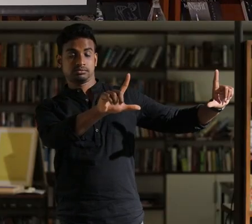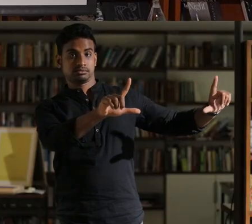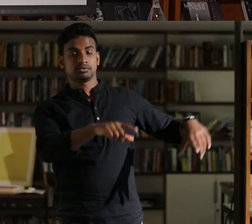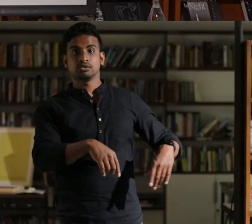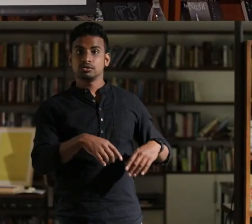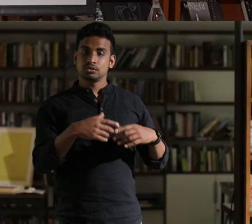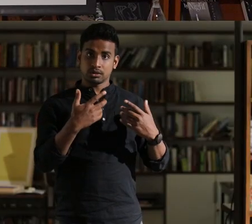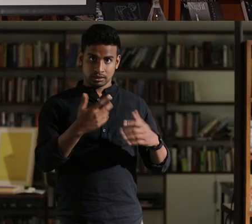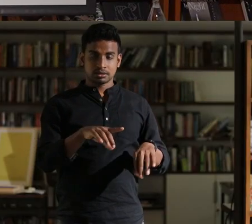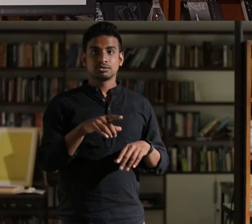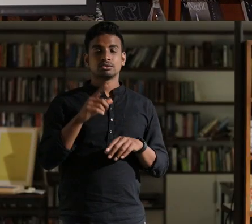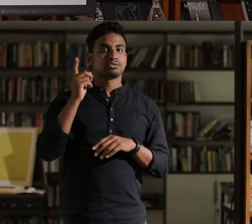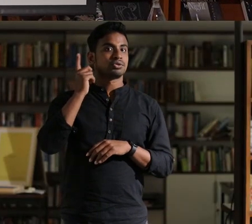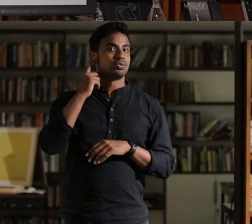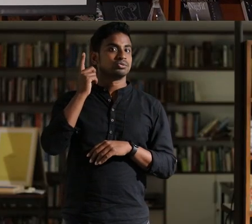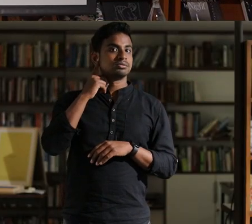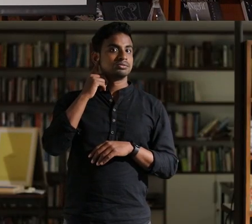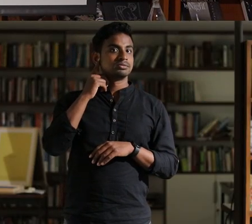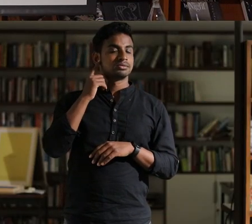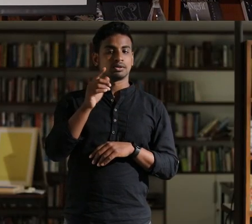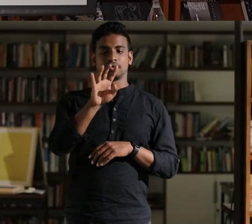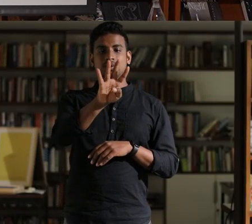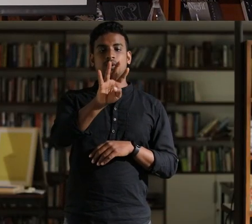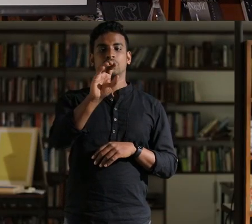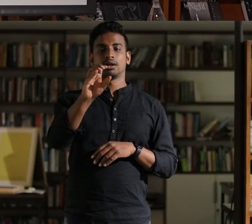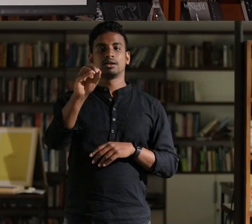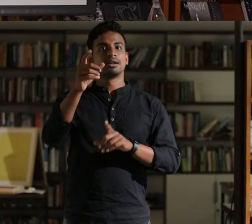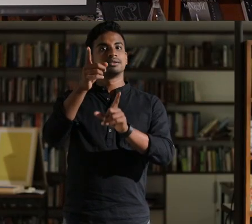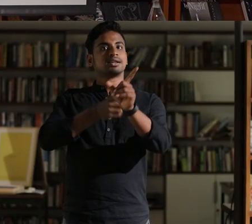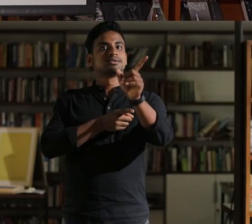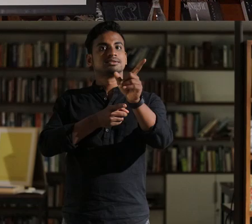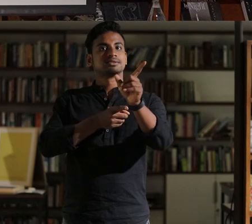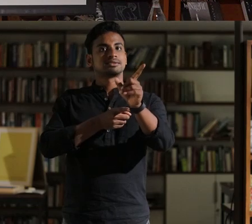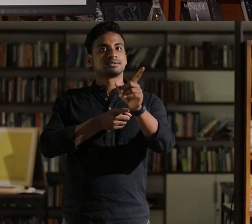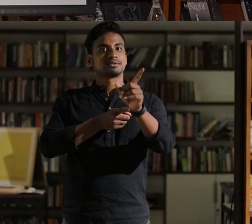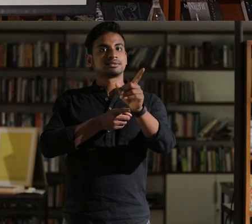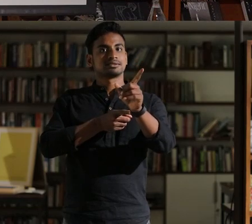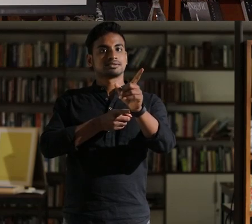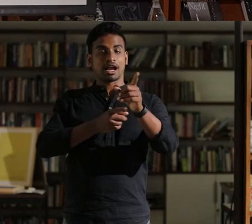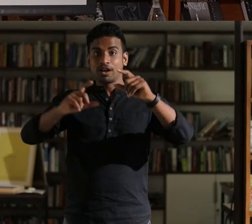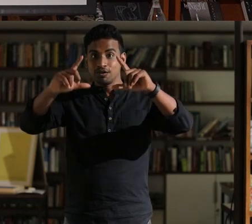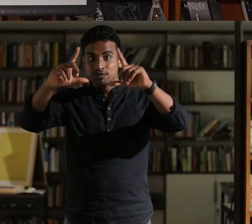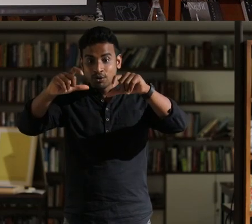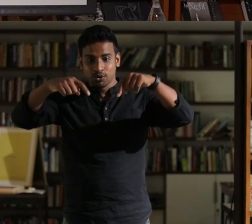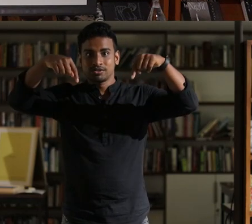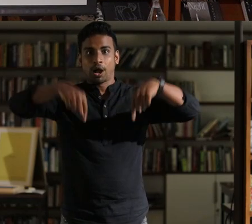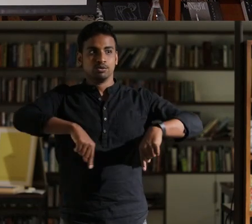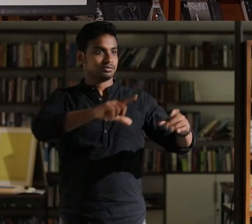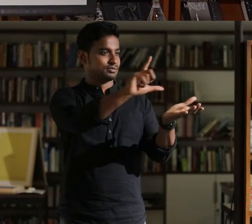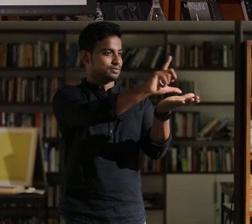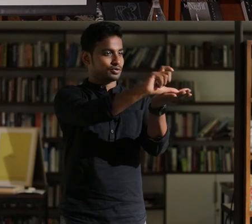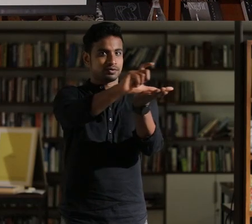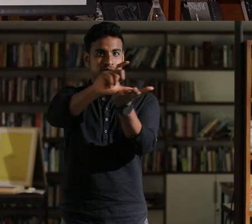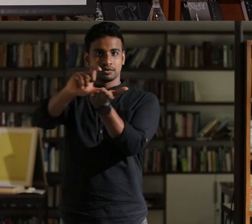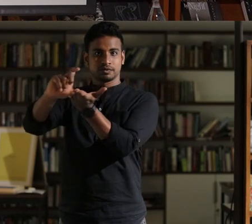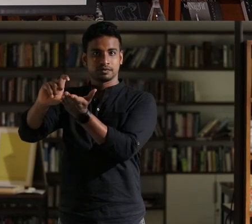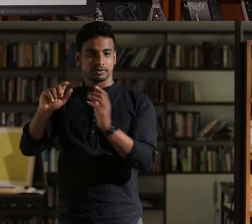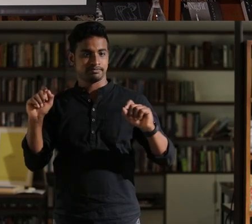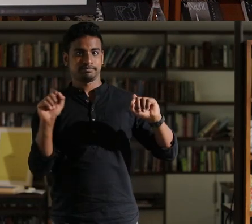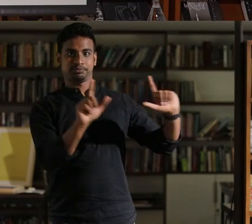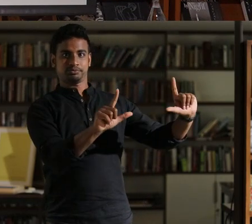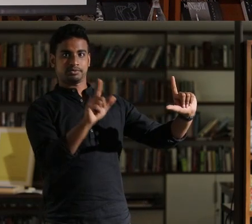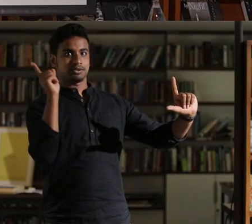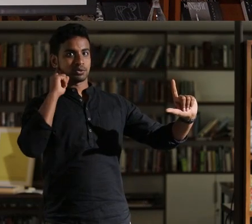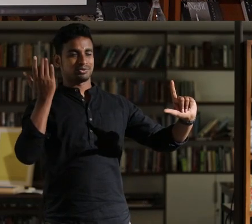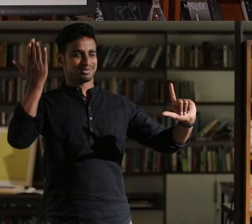audio is 400 years, your video is current. That immediately got people's attention. And then the next part of